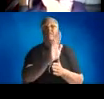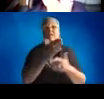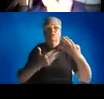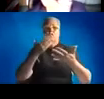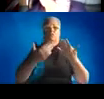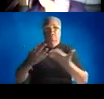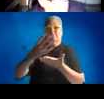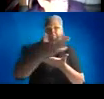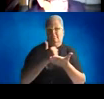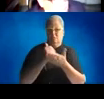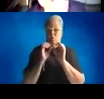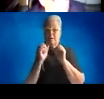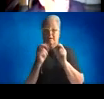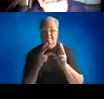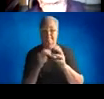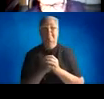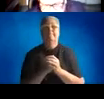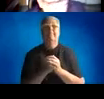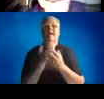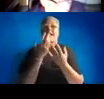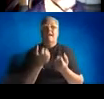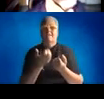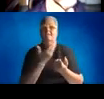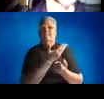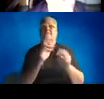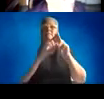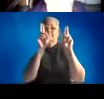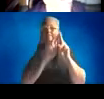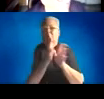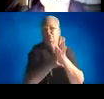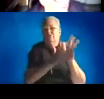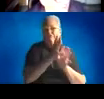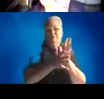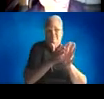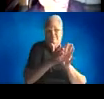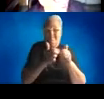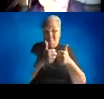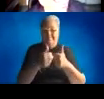Shots of children with and without disabilities playing and learning together.